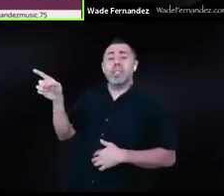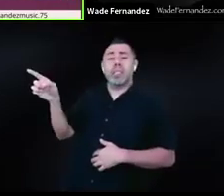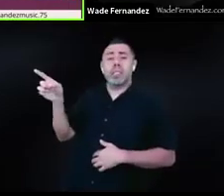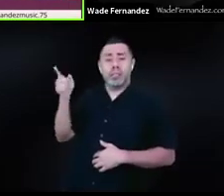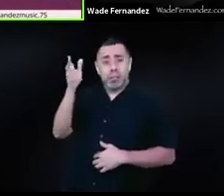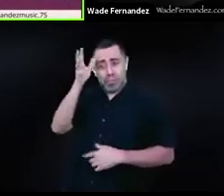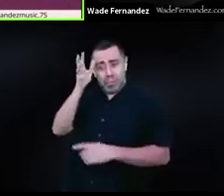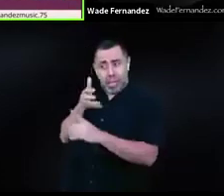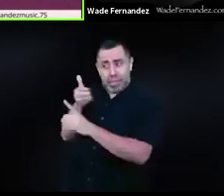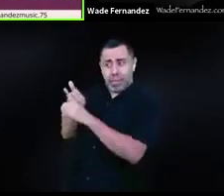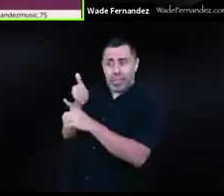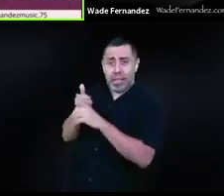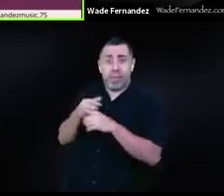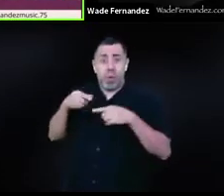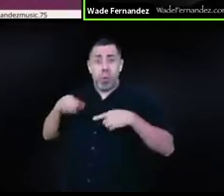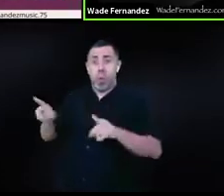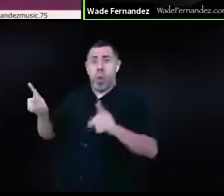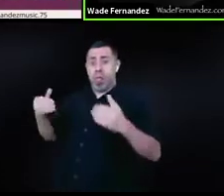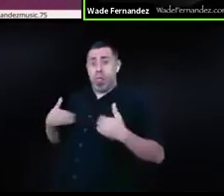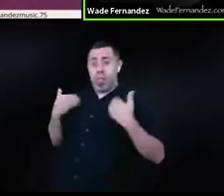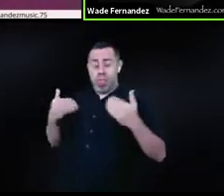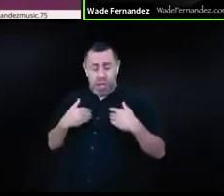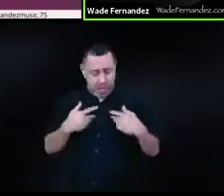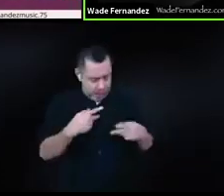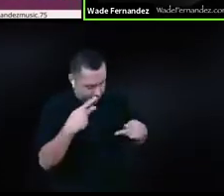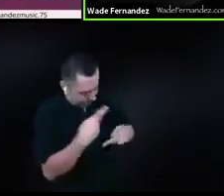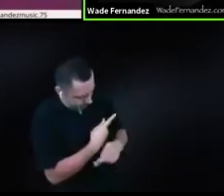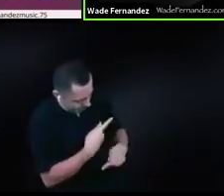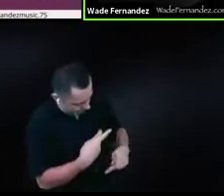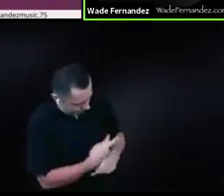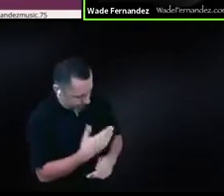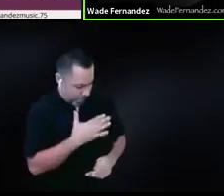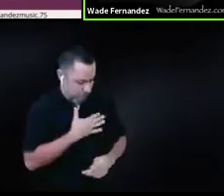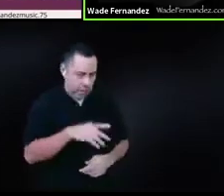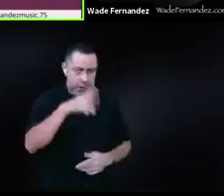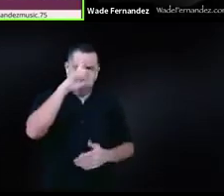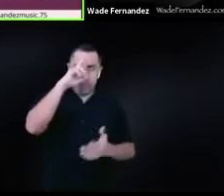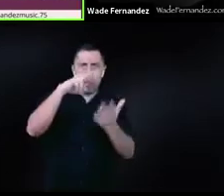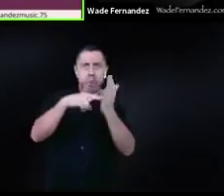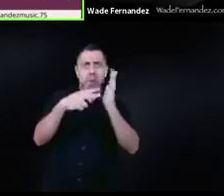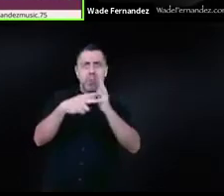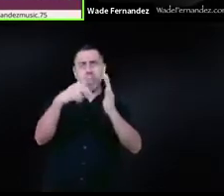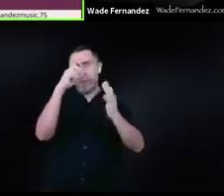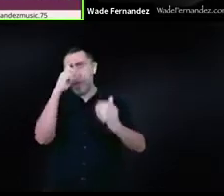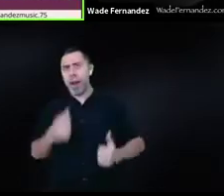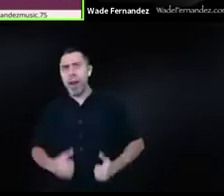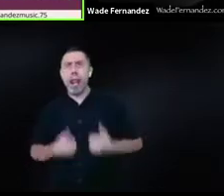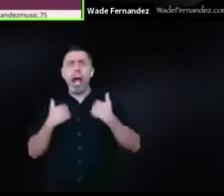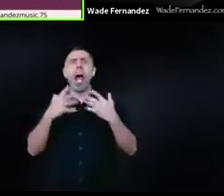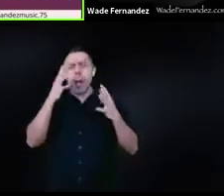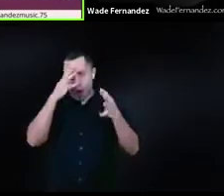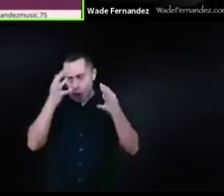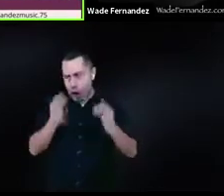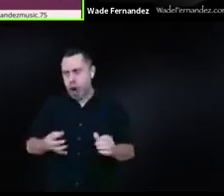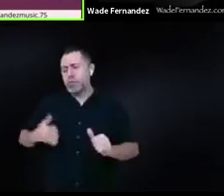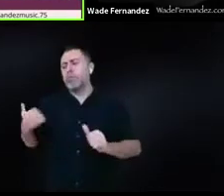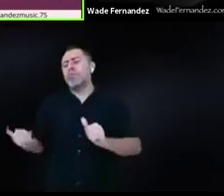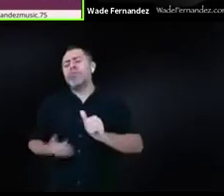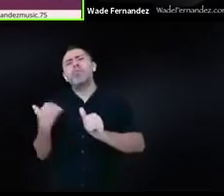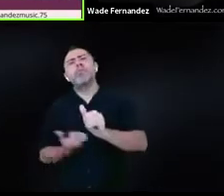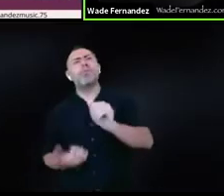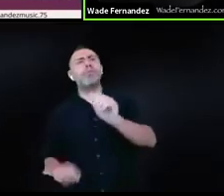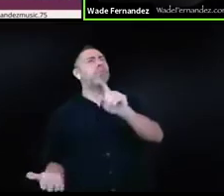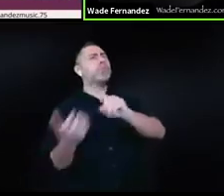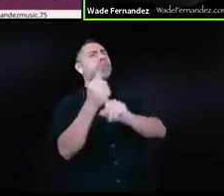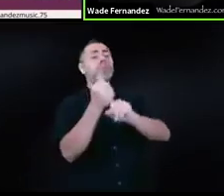purpose was early in life, and he decided to pursue that. And he went for it. So he had a family,